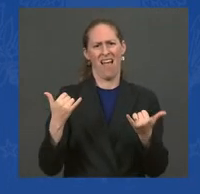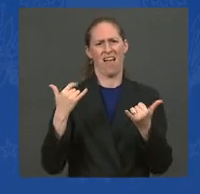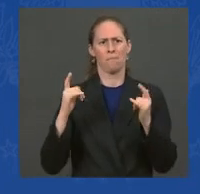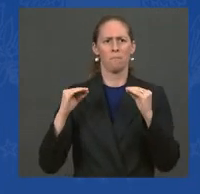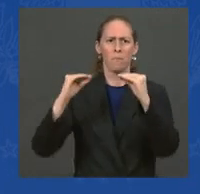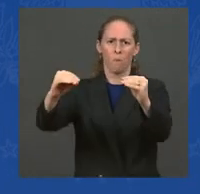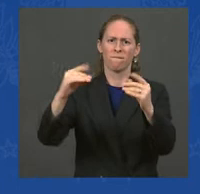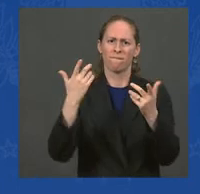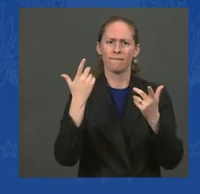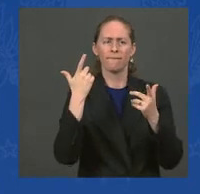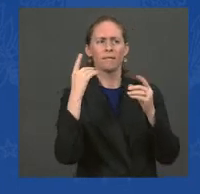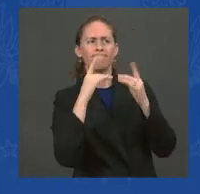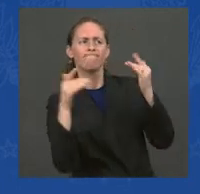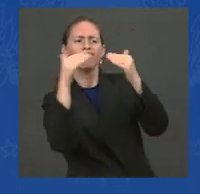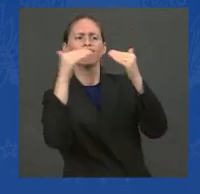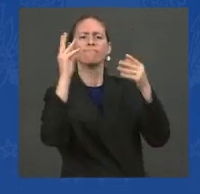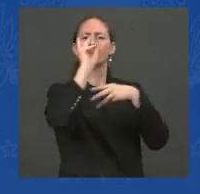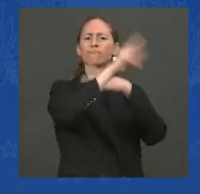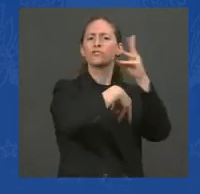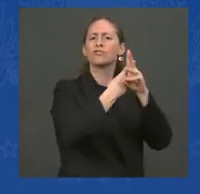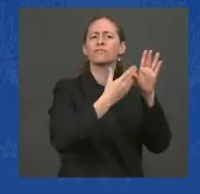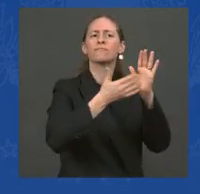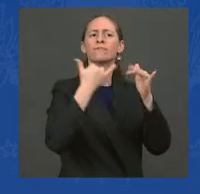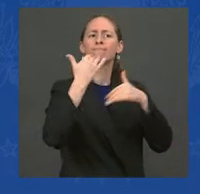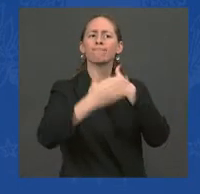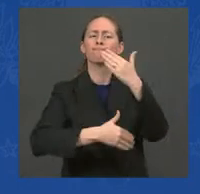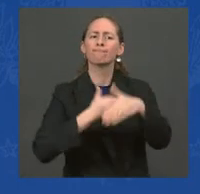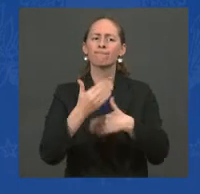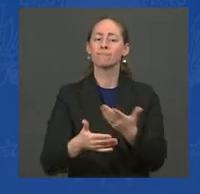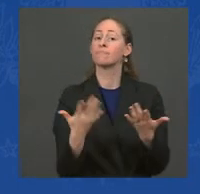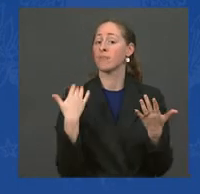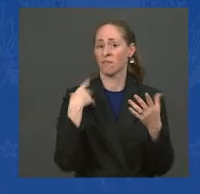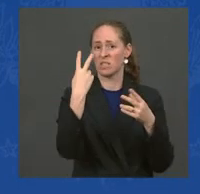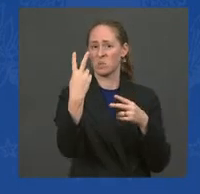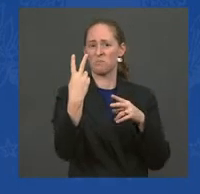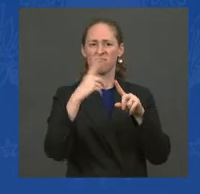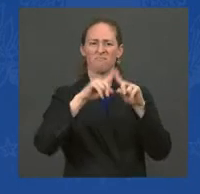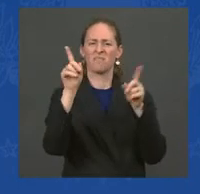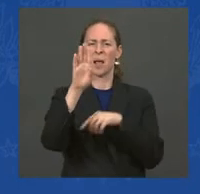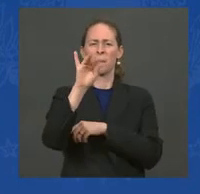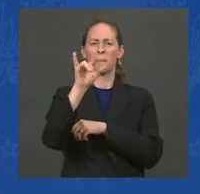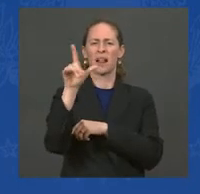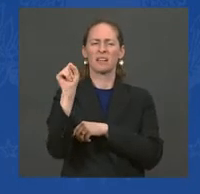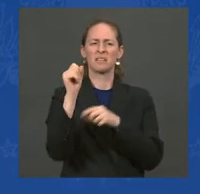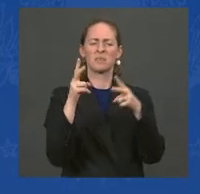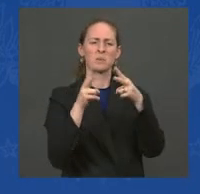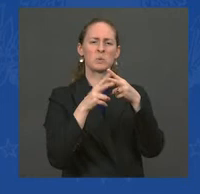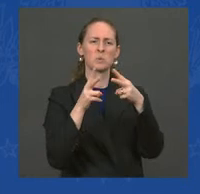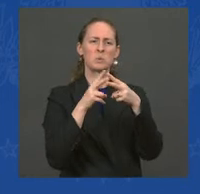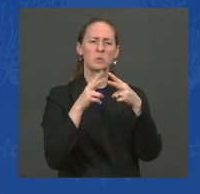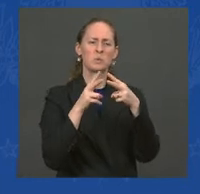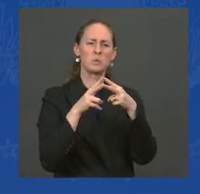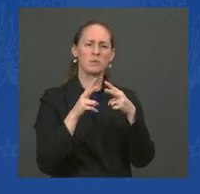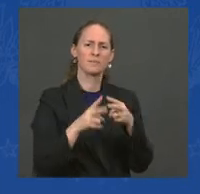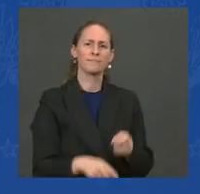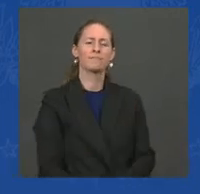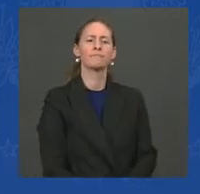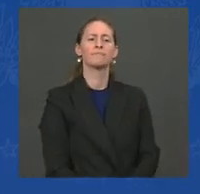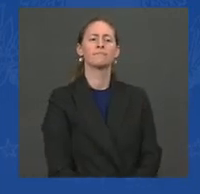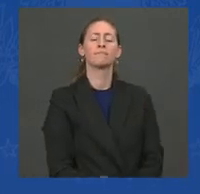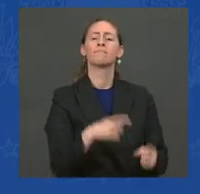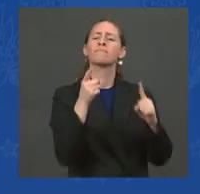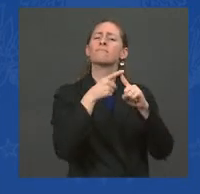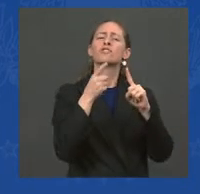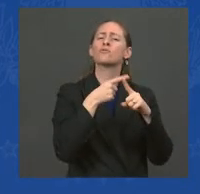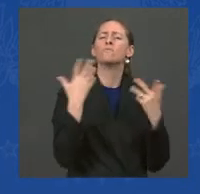two critical pieces of legislation being debated here in Washington right now. One focus on the investments we need to